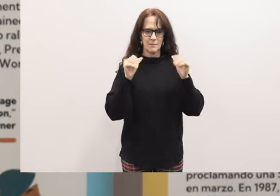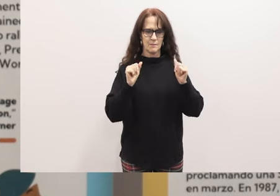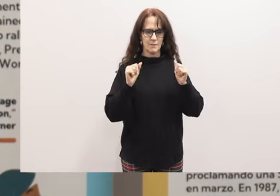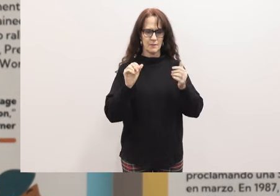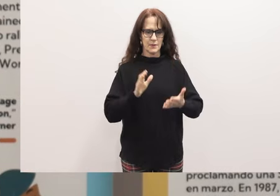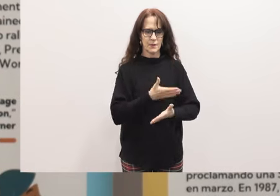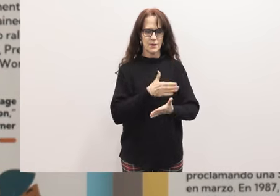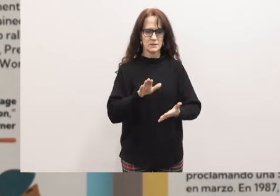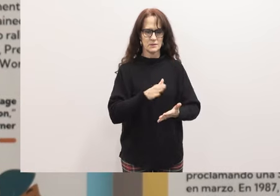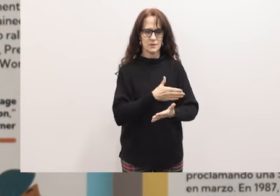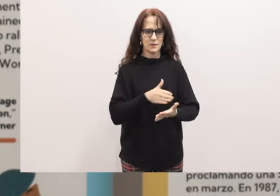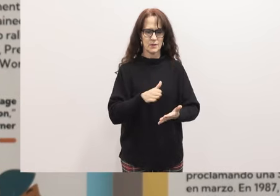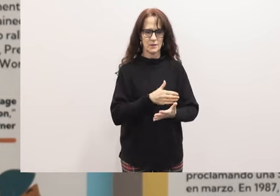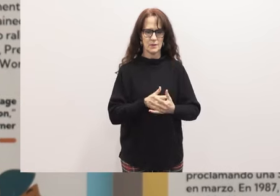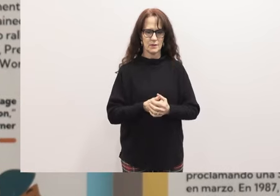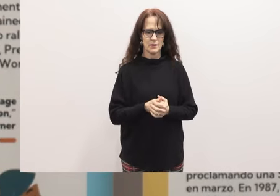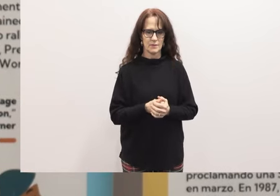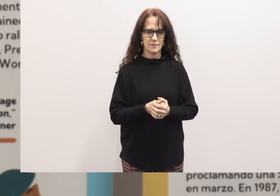concert.